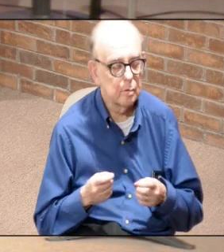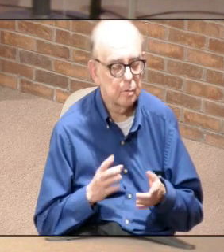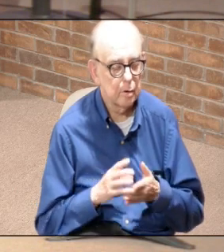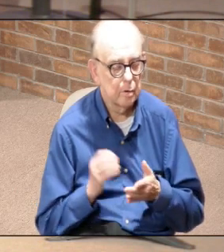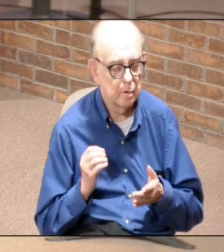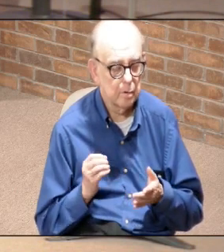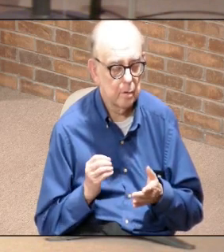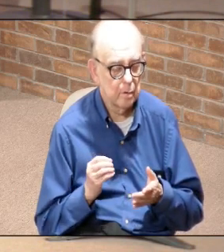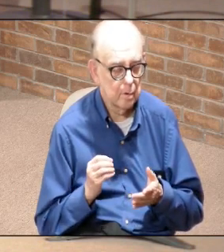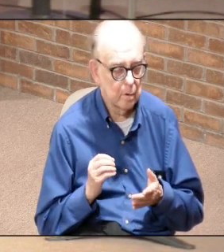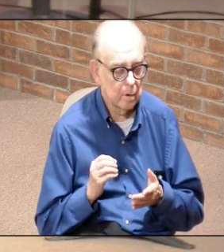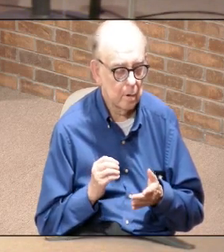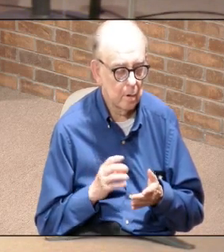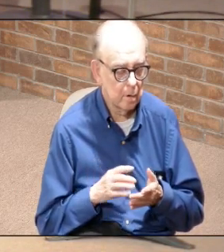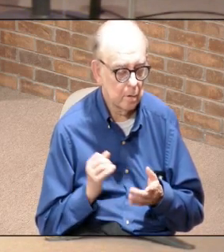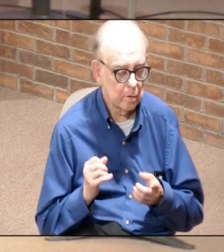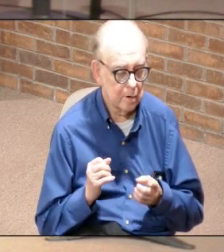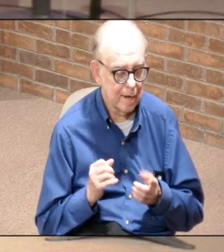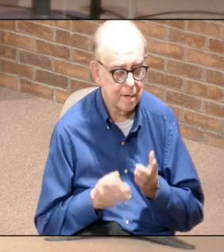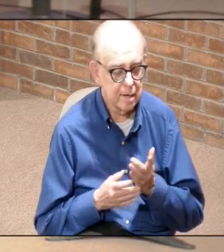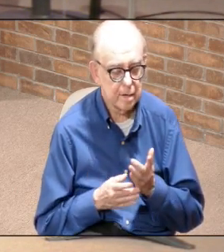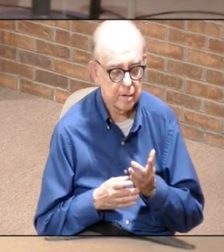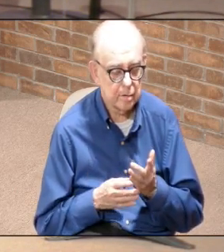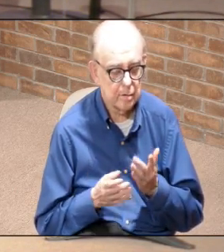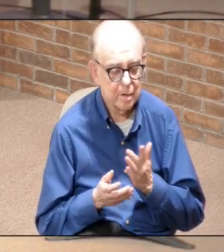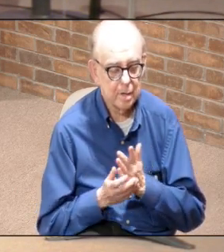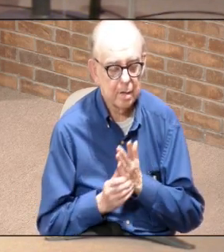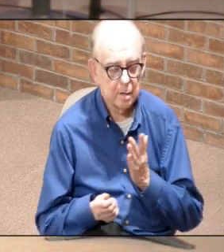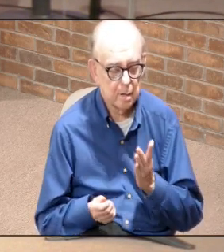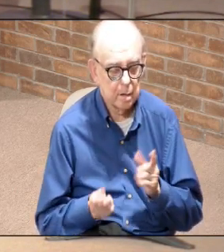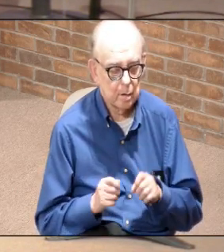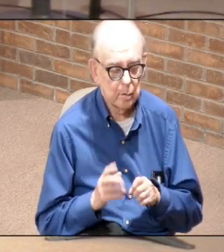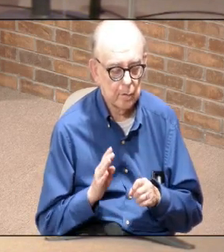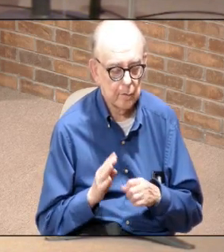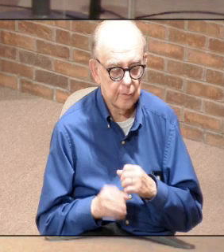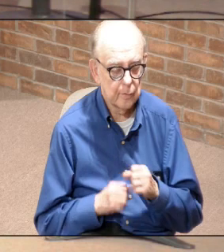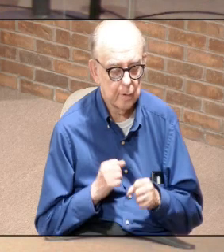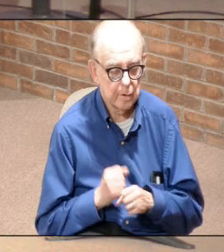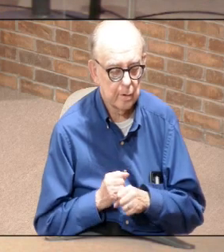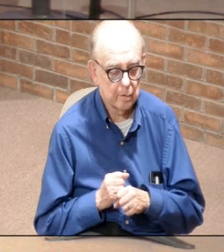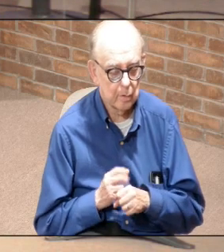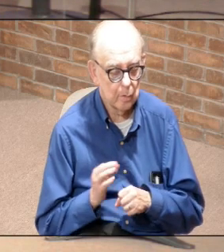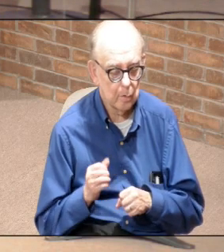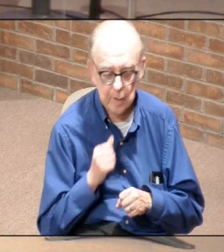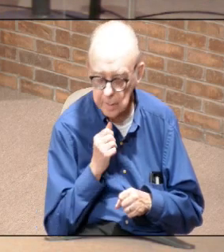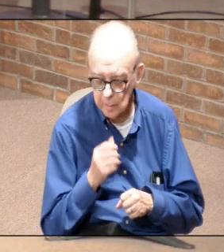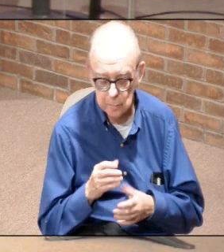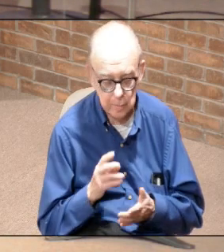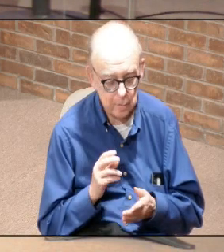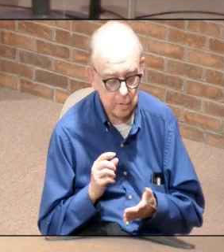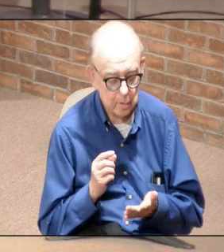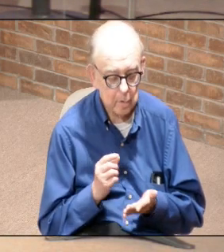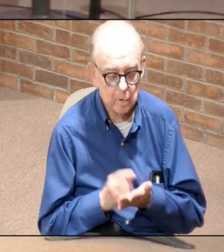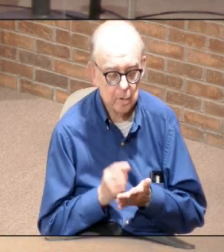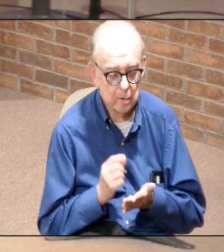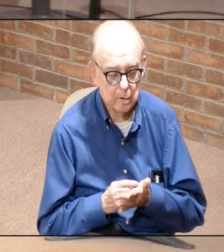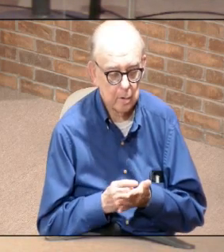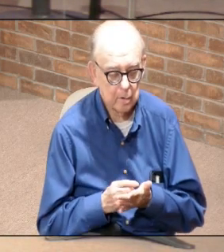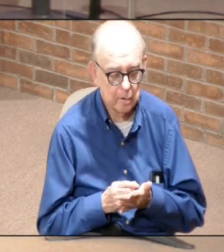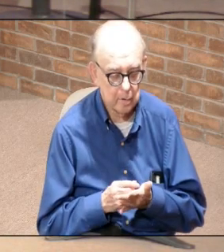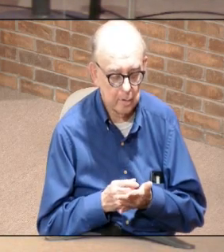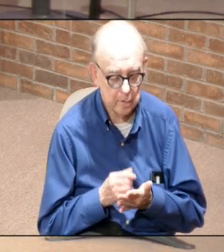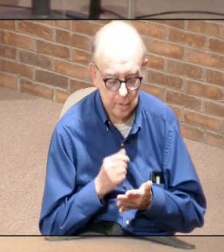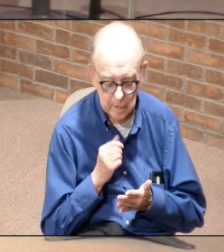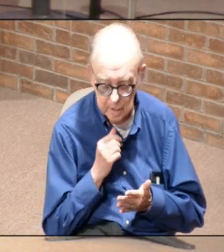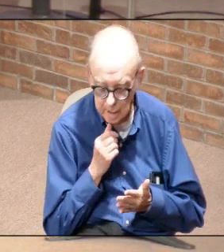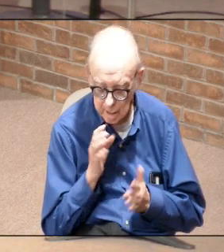have to master that technical skill within the 4 years or they don't graduate. Not just